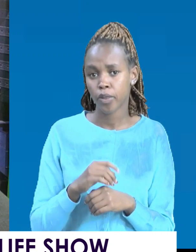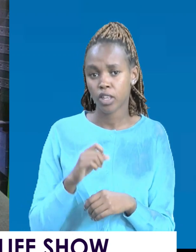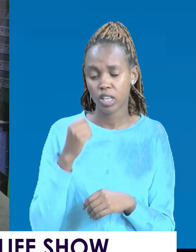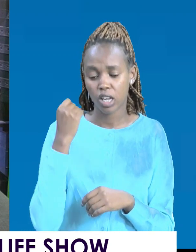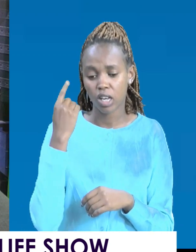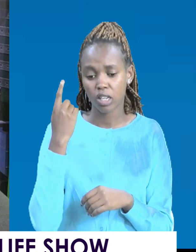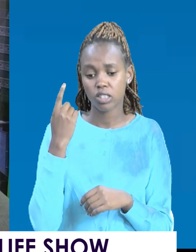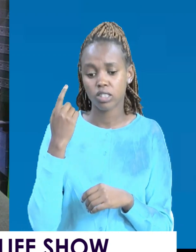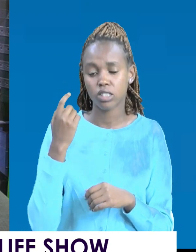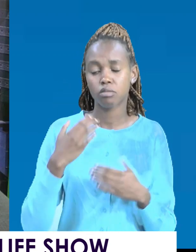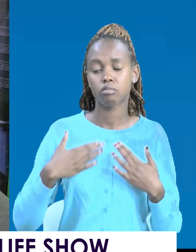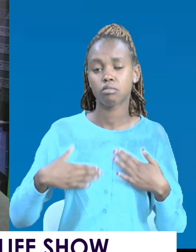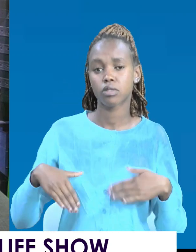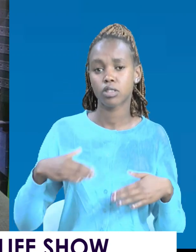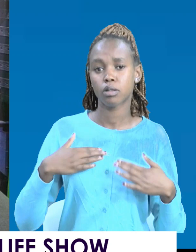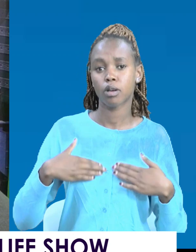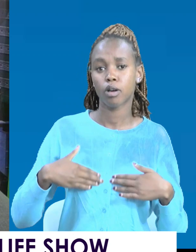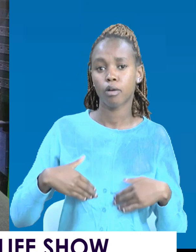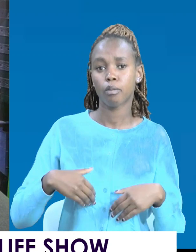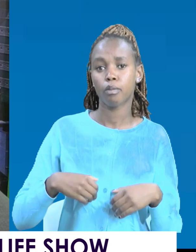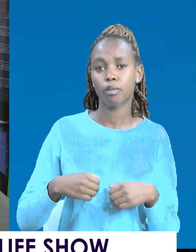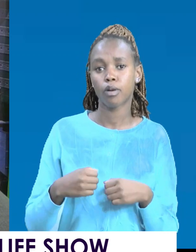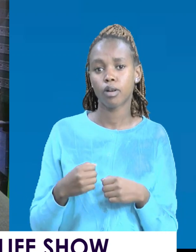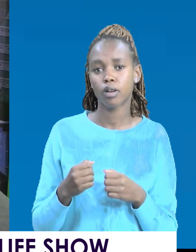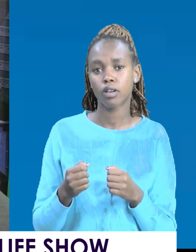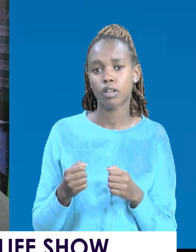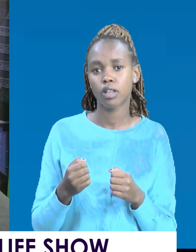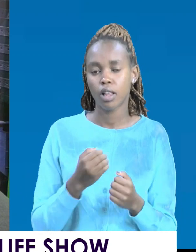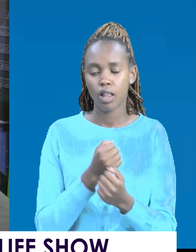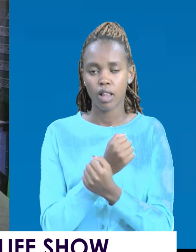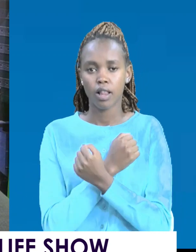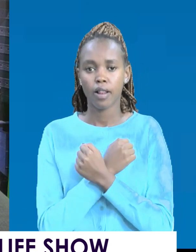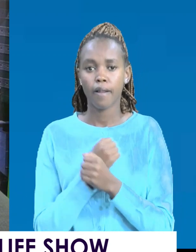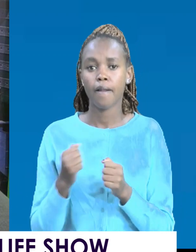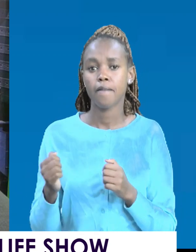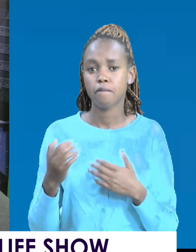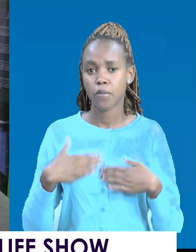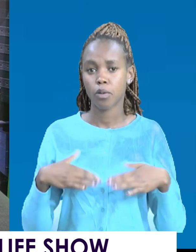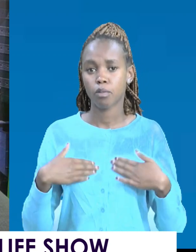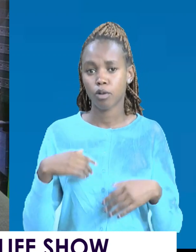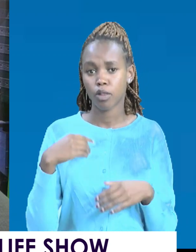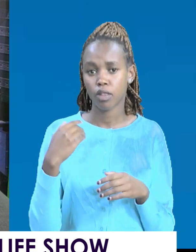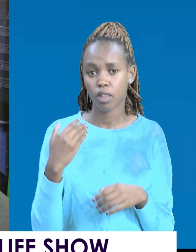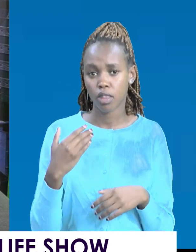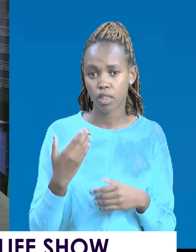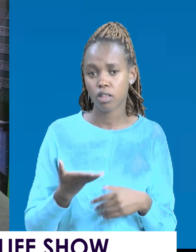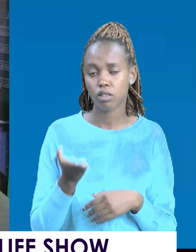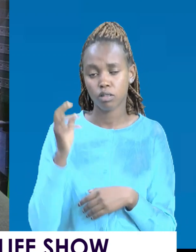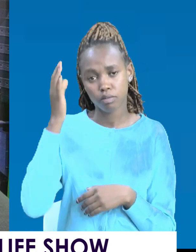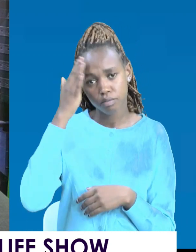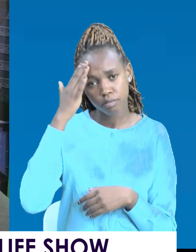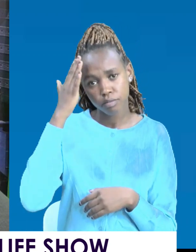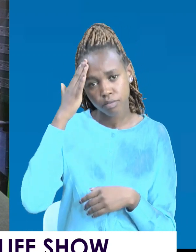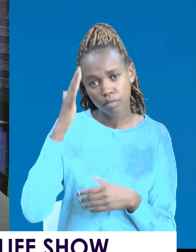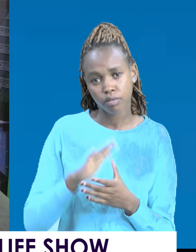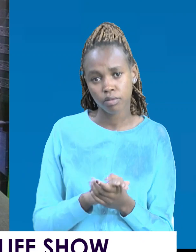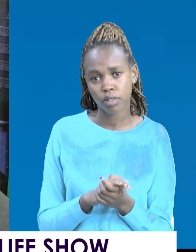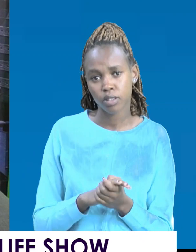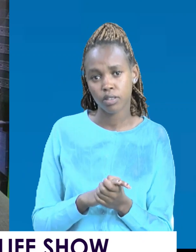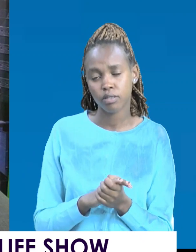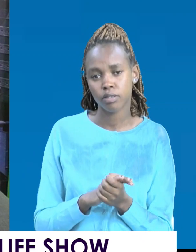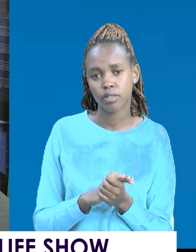not deal with strangers. People deal with people they know. So you need to understand people. Don't be a stranger. Don't make them to